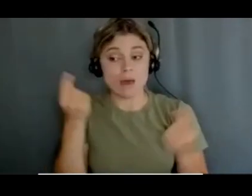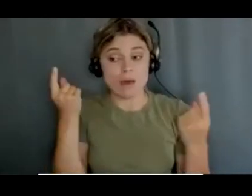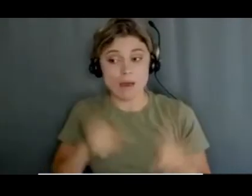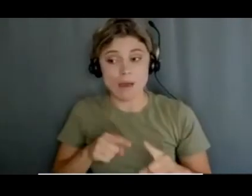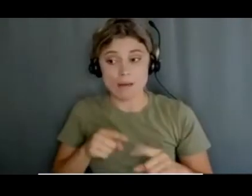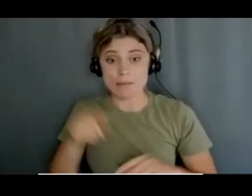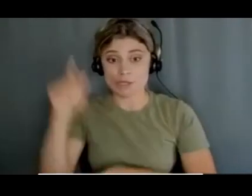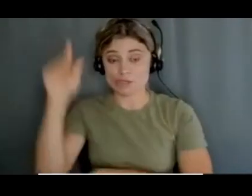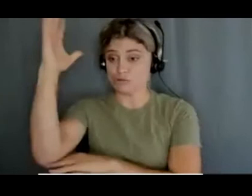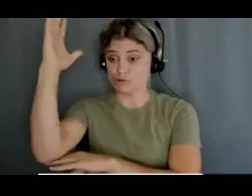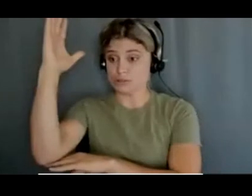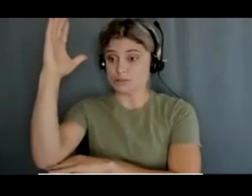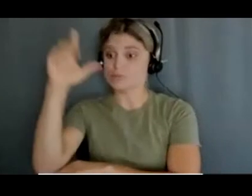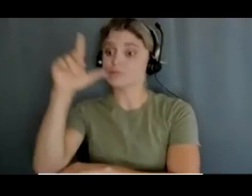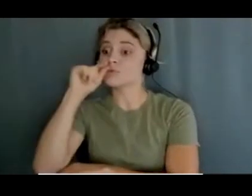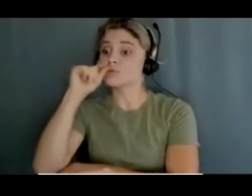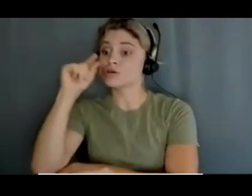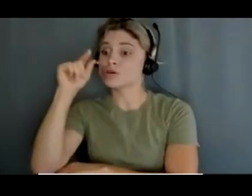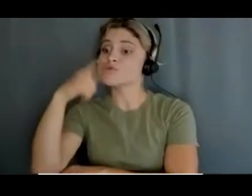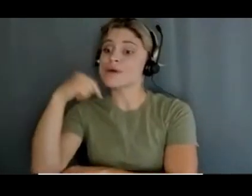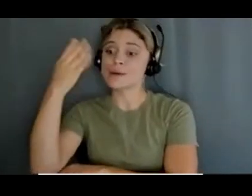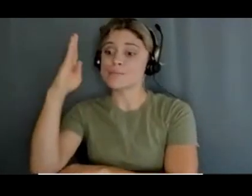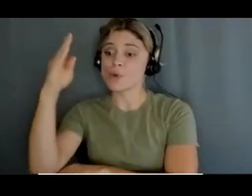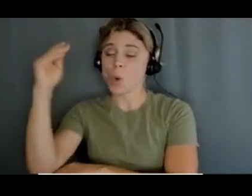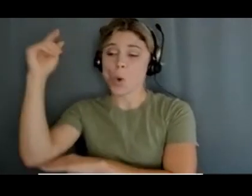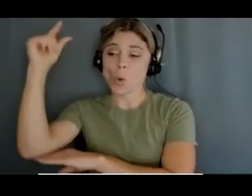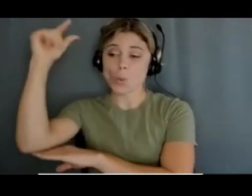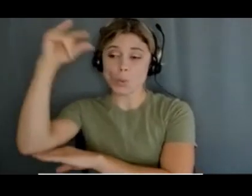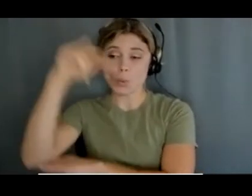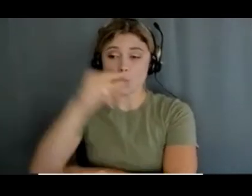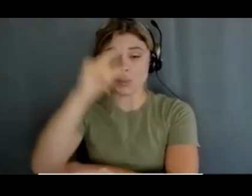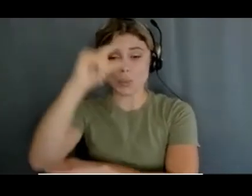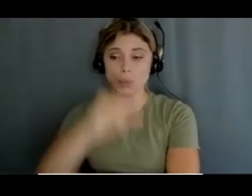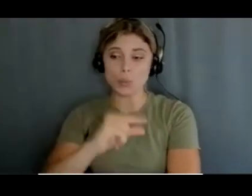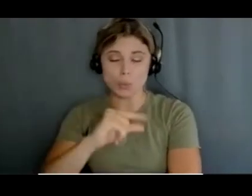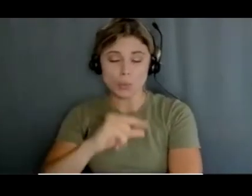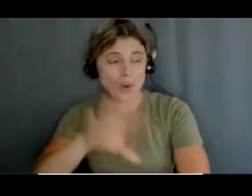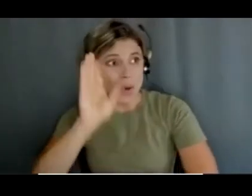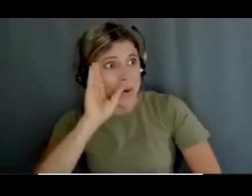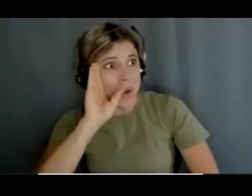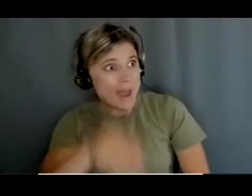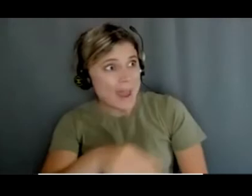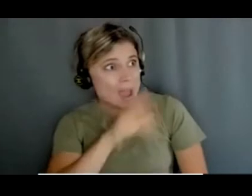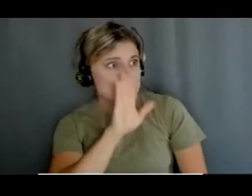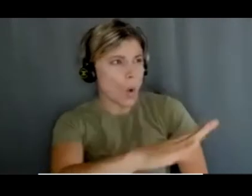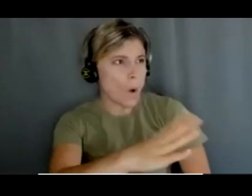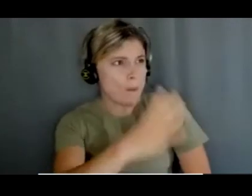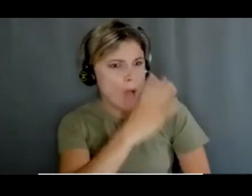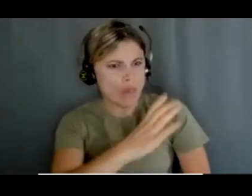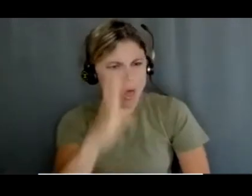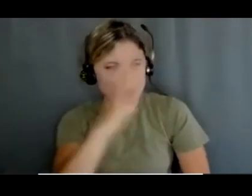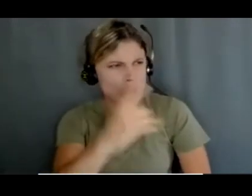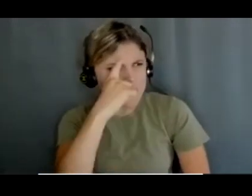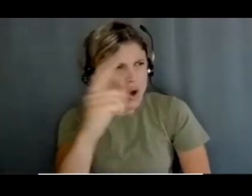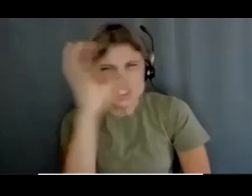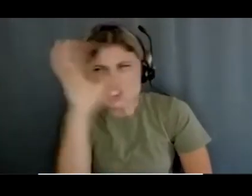tree. "Oh, there you are," it exclaimed when it saw the chicken. "Your mother has been looking all over